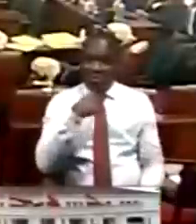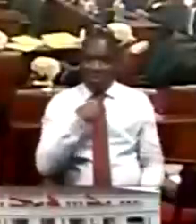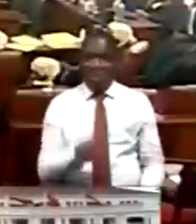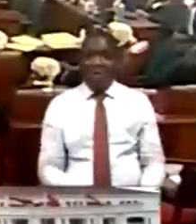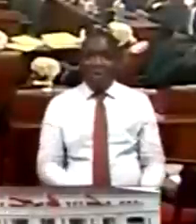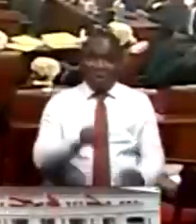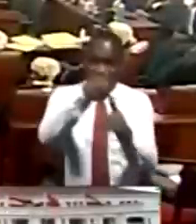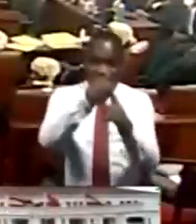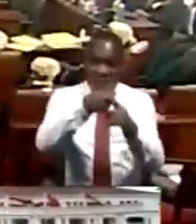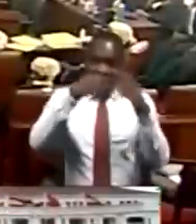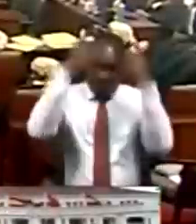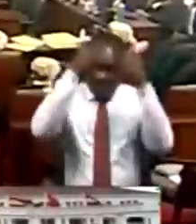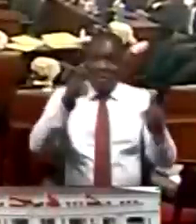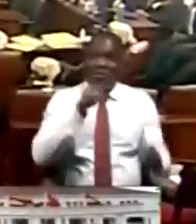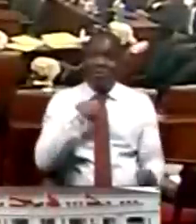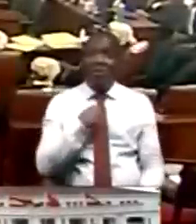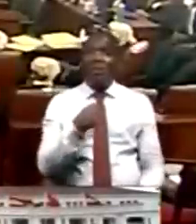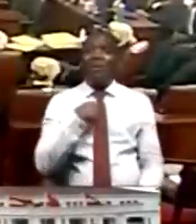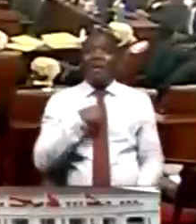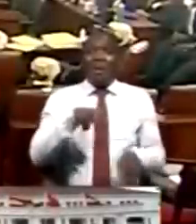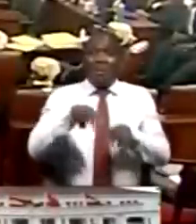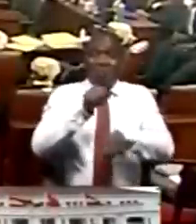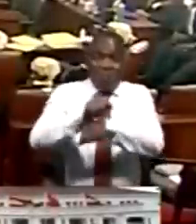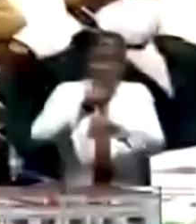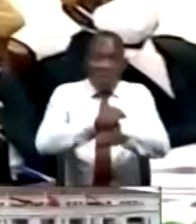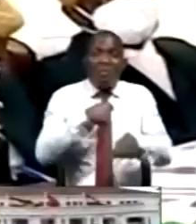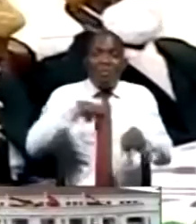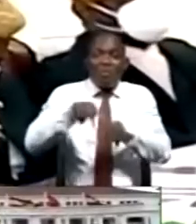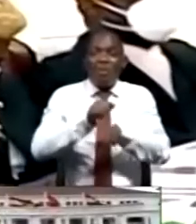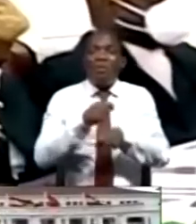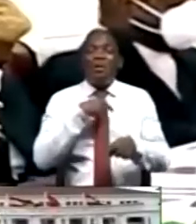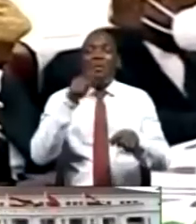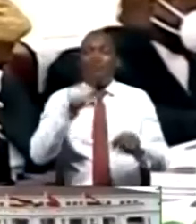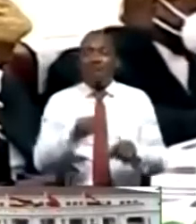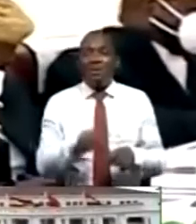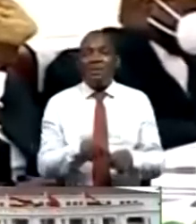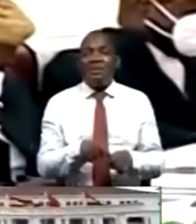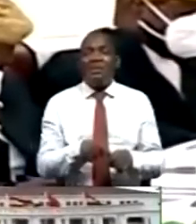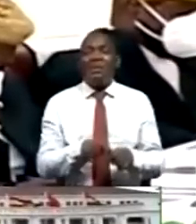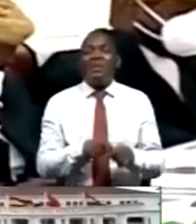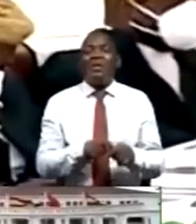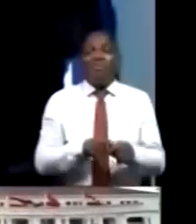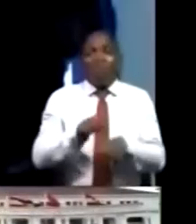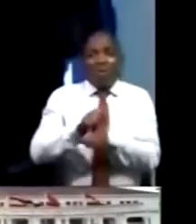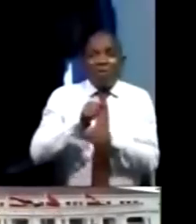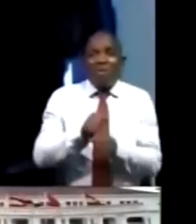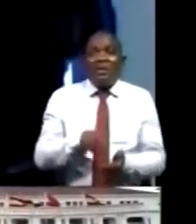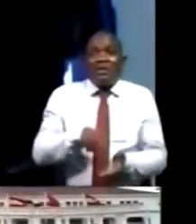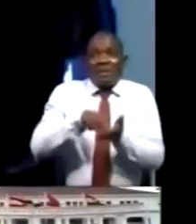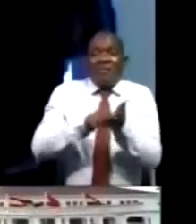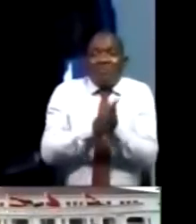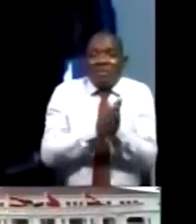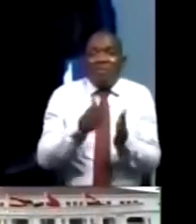You are being judgmental. I was performing a function. Answer the and question. I was supposed to protect the interest of my